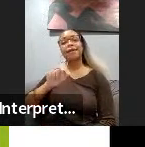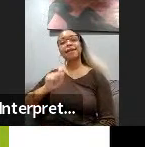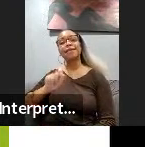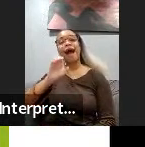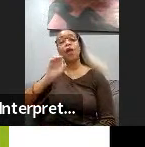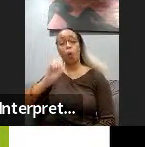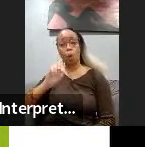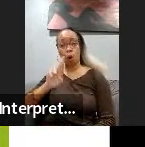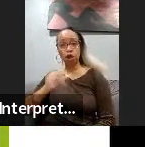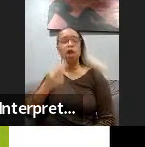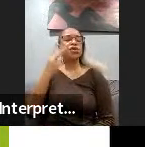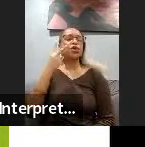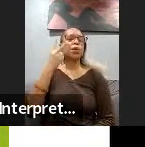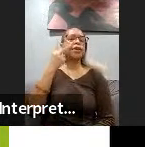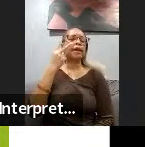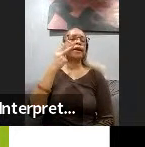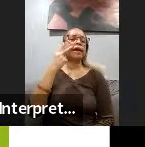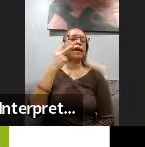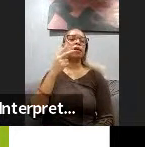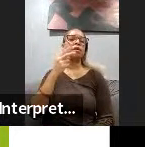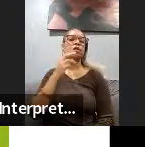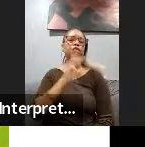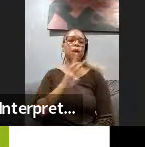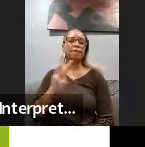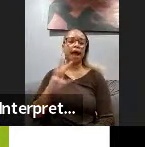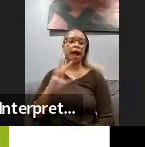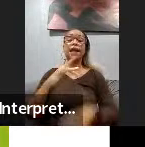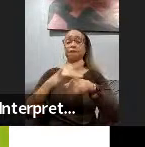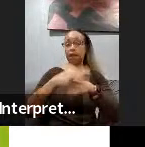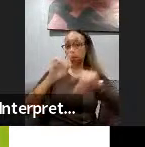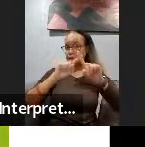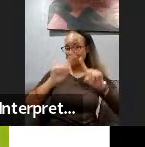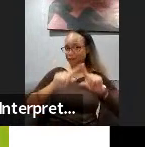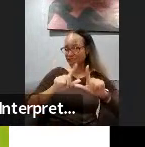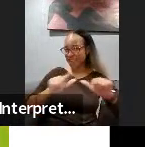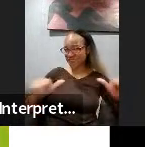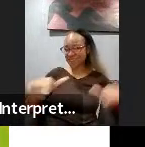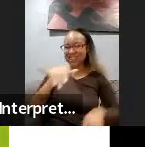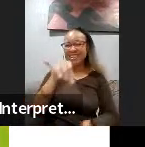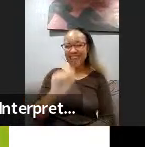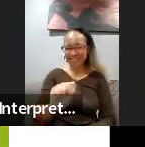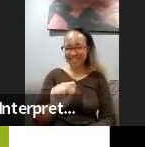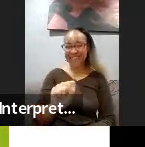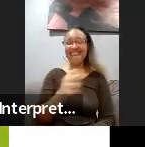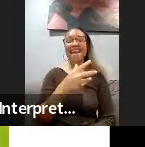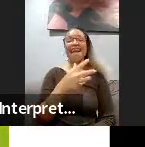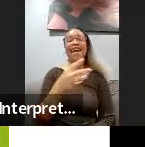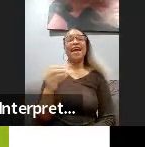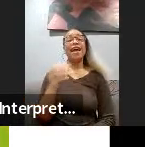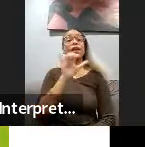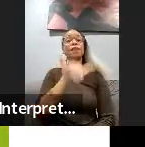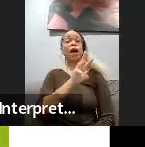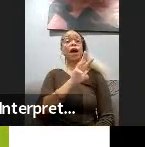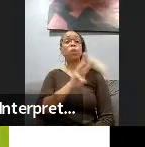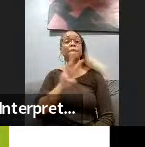website. That's all of it also available in different languages. And that website lists out the